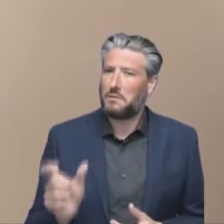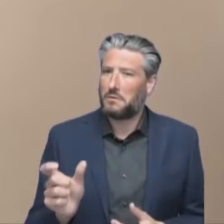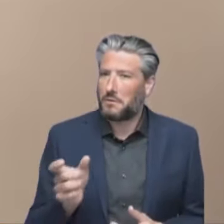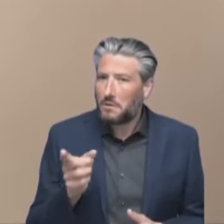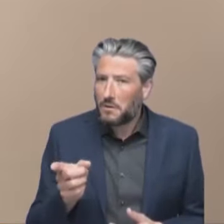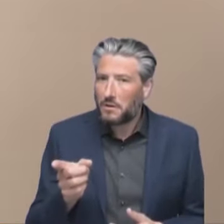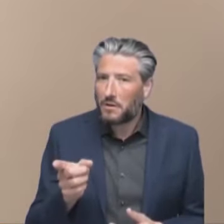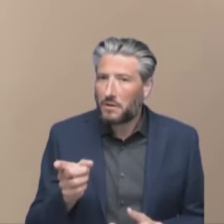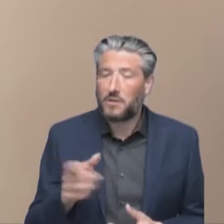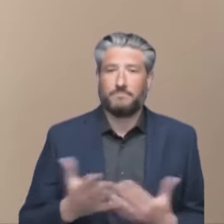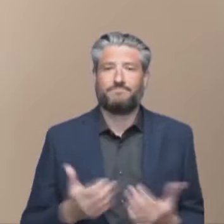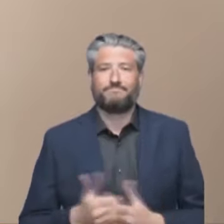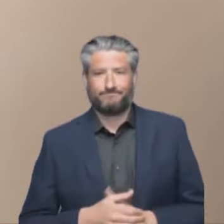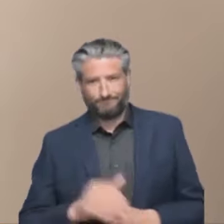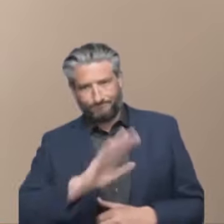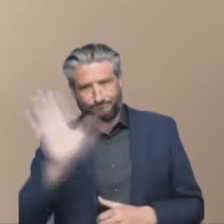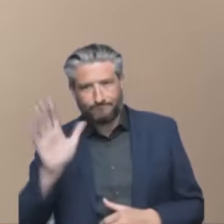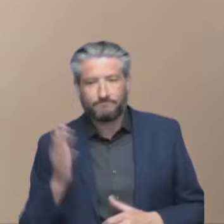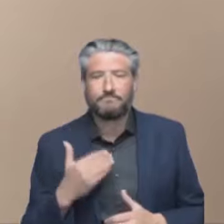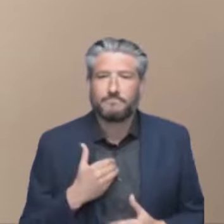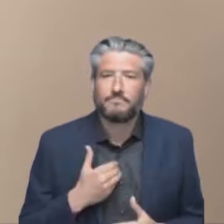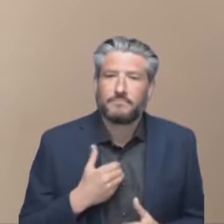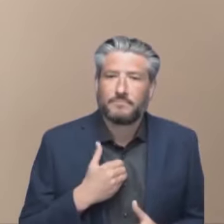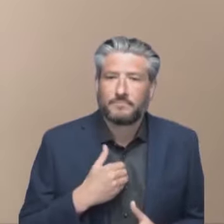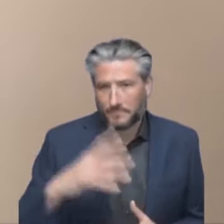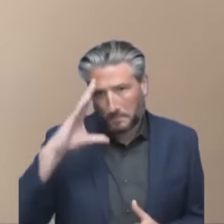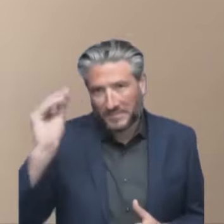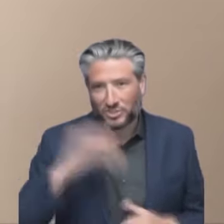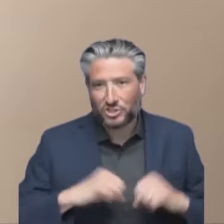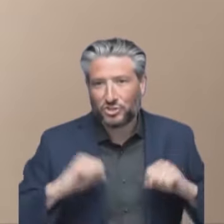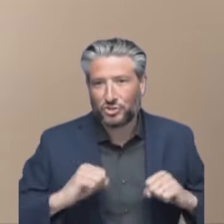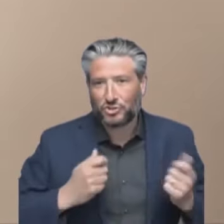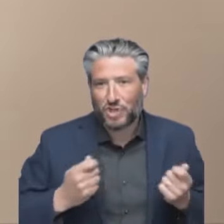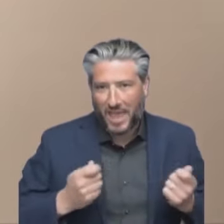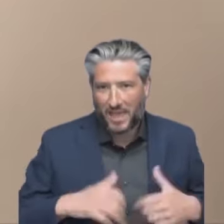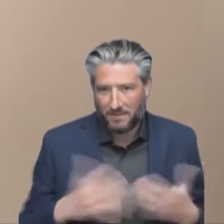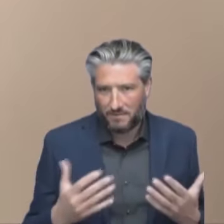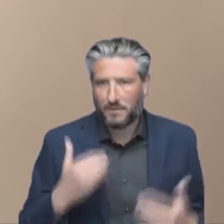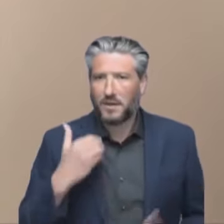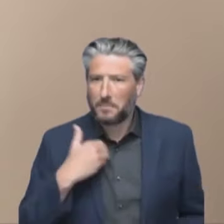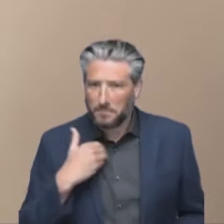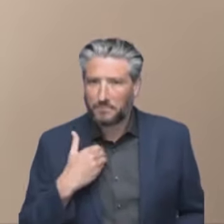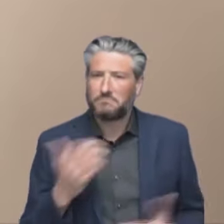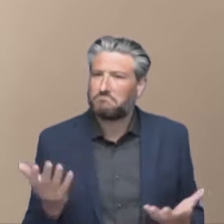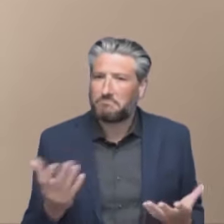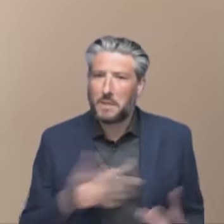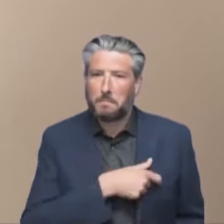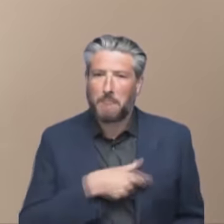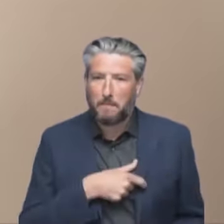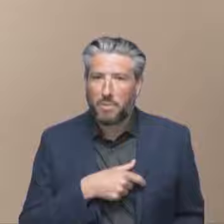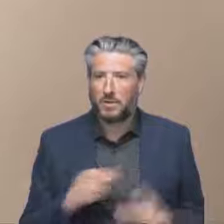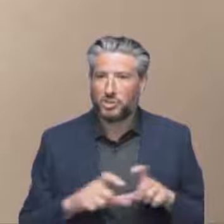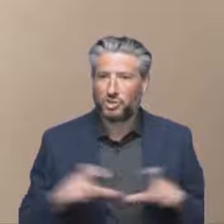Chairman and dear shareholders and employees, my name is Loic Duval. I'm a member of the Shareholders Consultative Committee. Renaultution